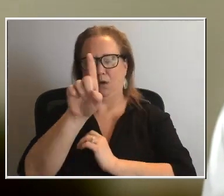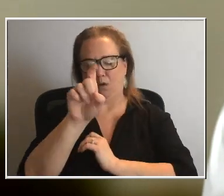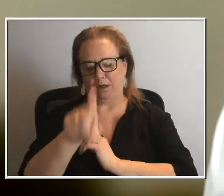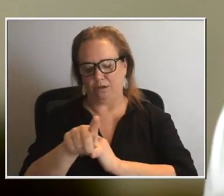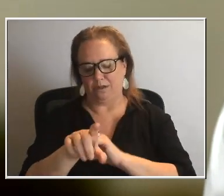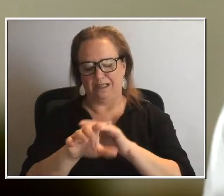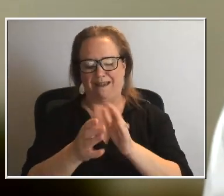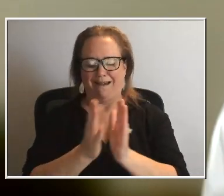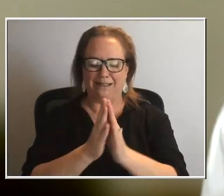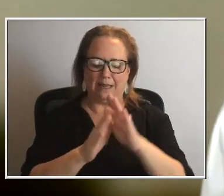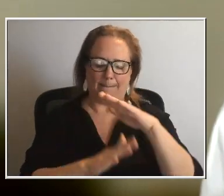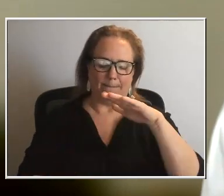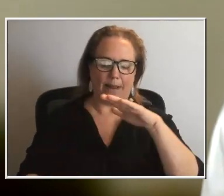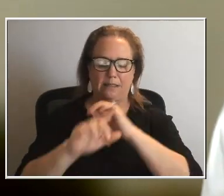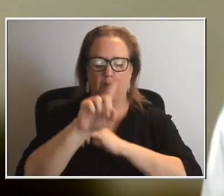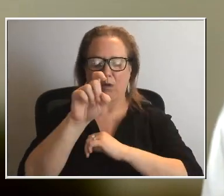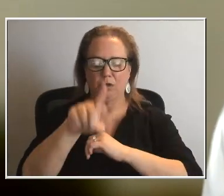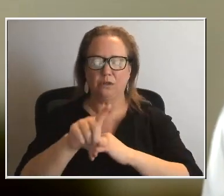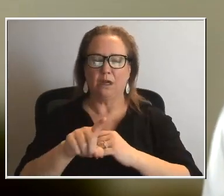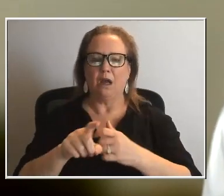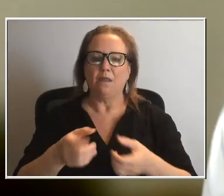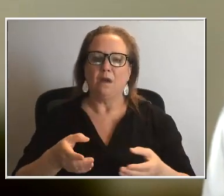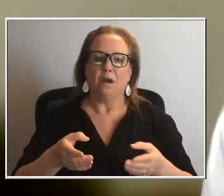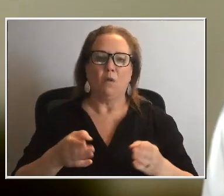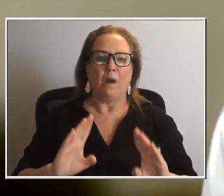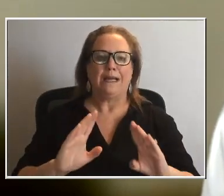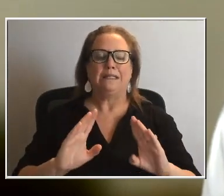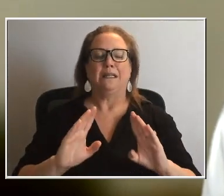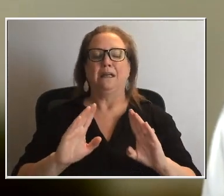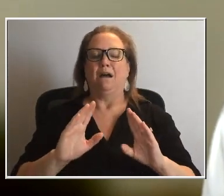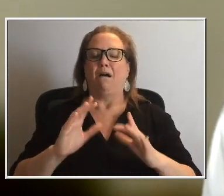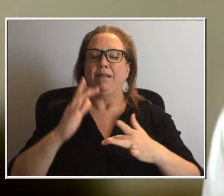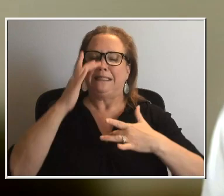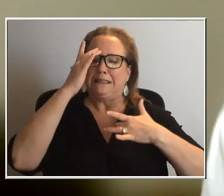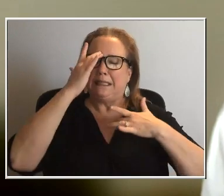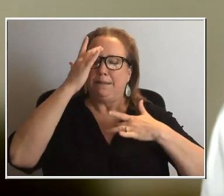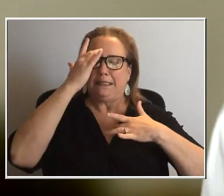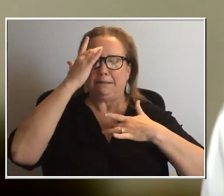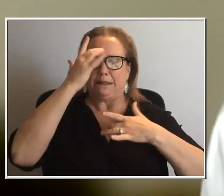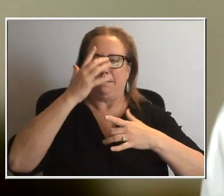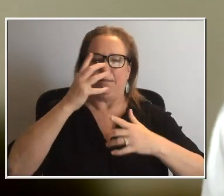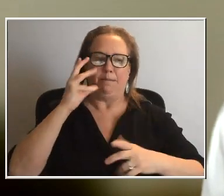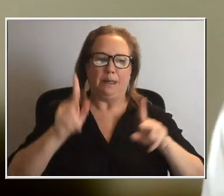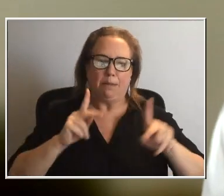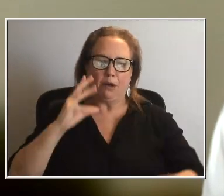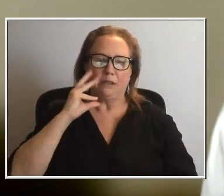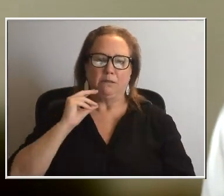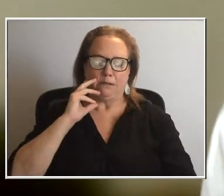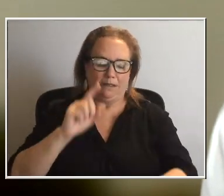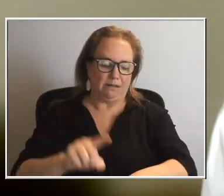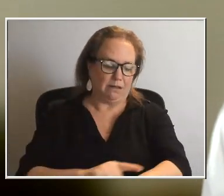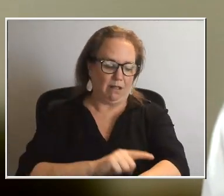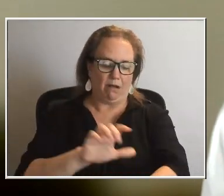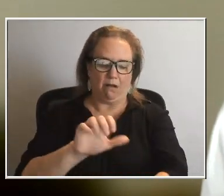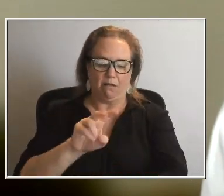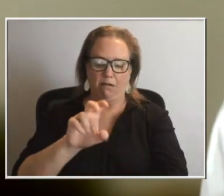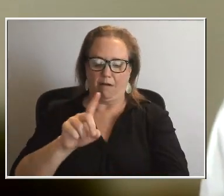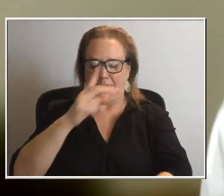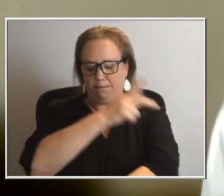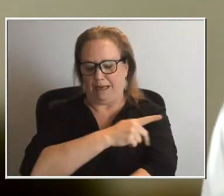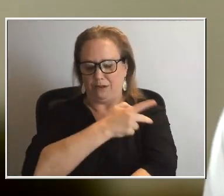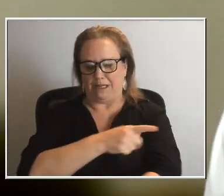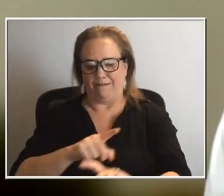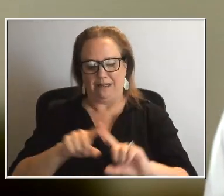basic questions. What are the mechanisms behind all of these symptoms that people are having? Because long COVID patients have different symptoms.